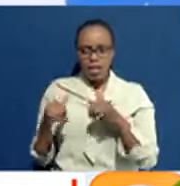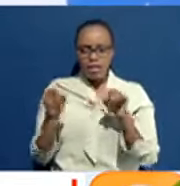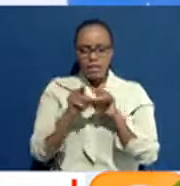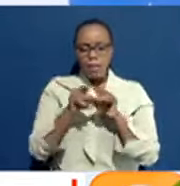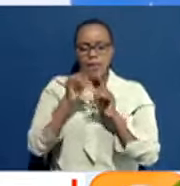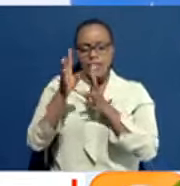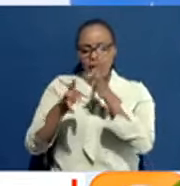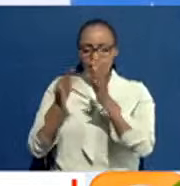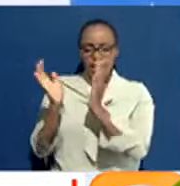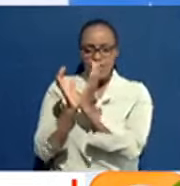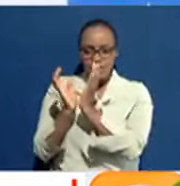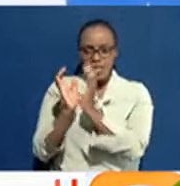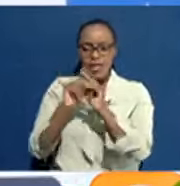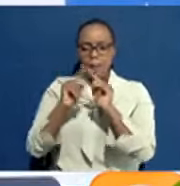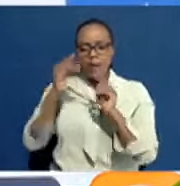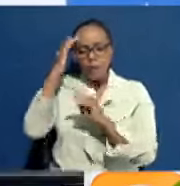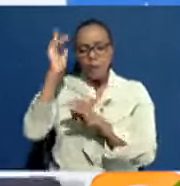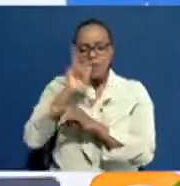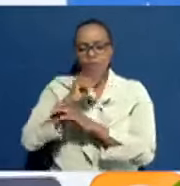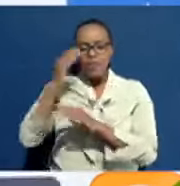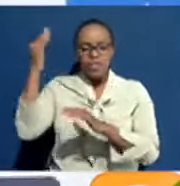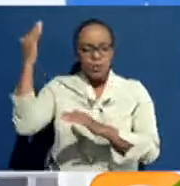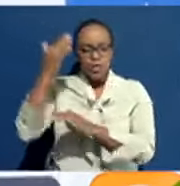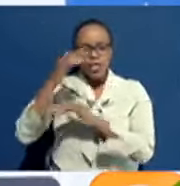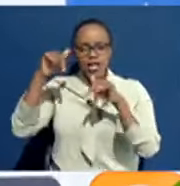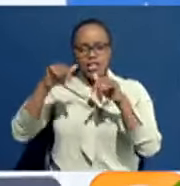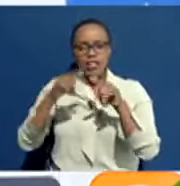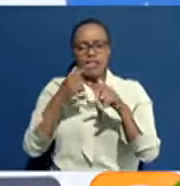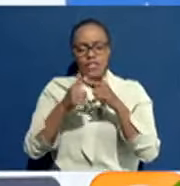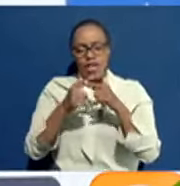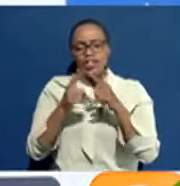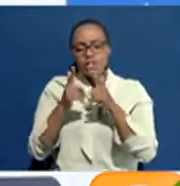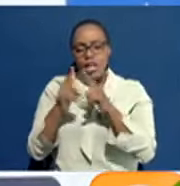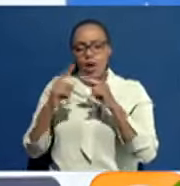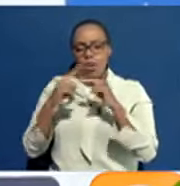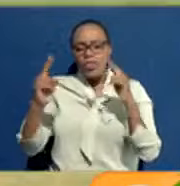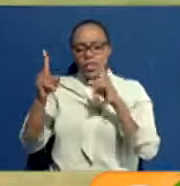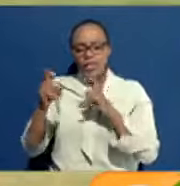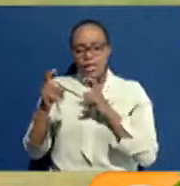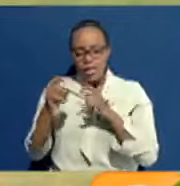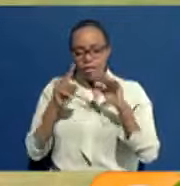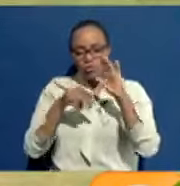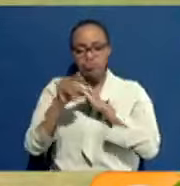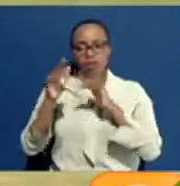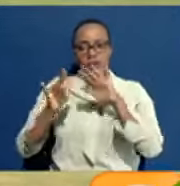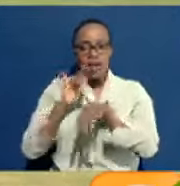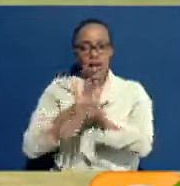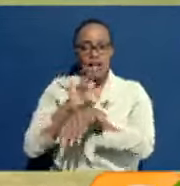Kasarani. So we knew we'd have to be a bit more direct today and give the ball to the strikers a bit earlier.